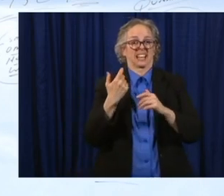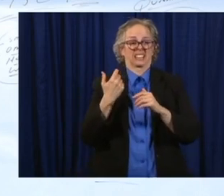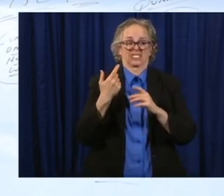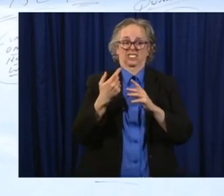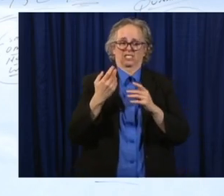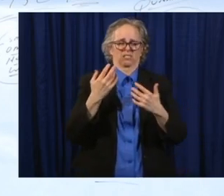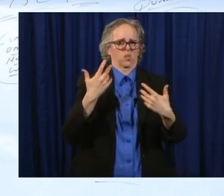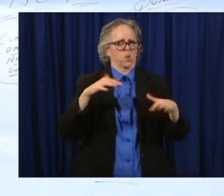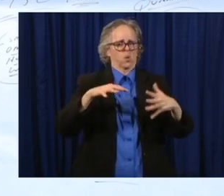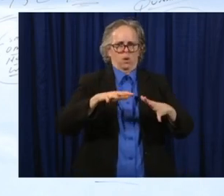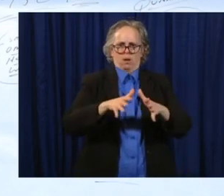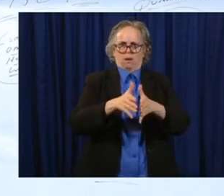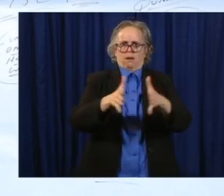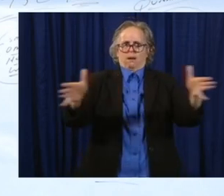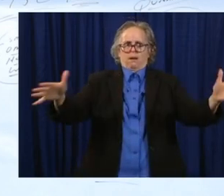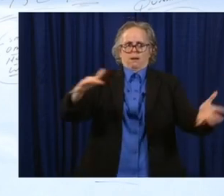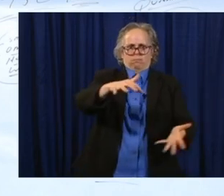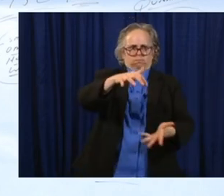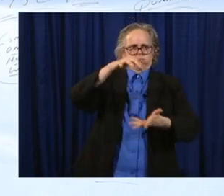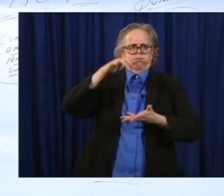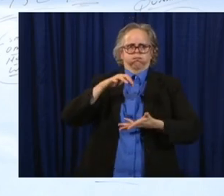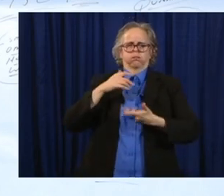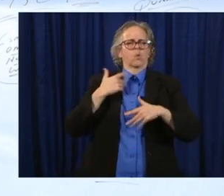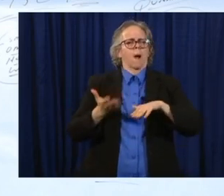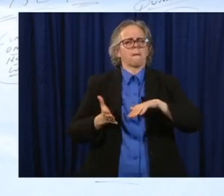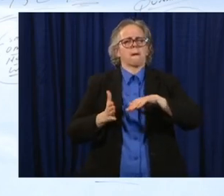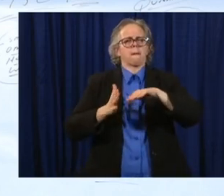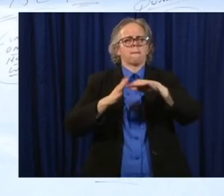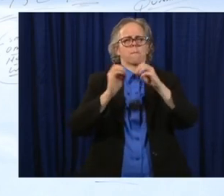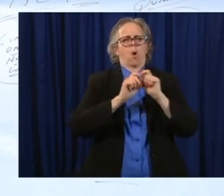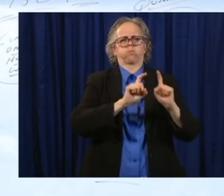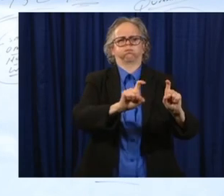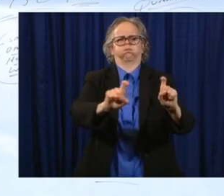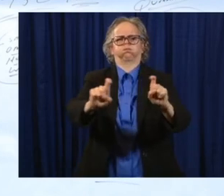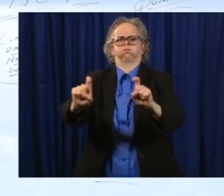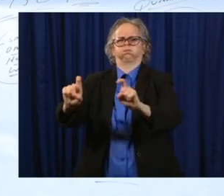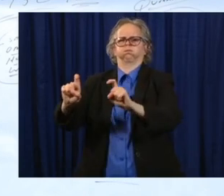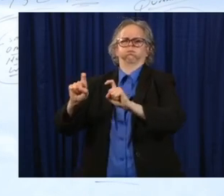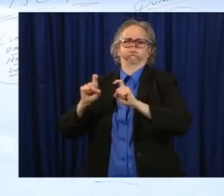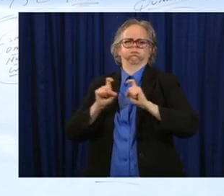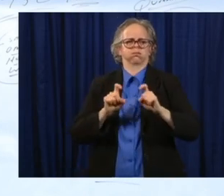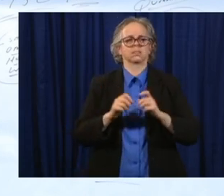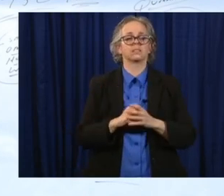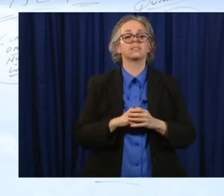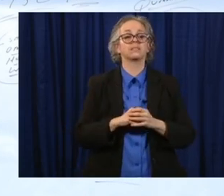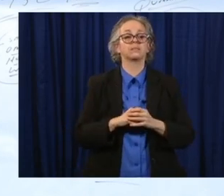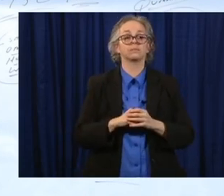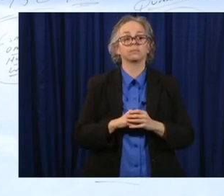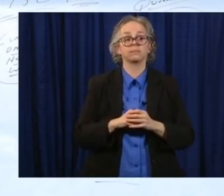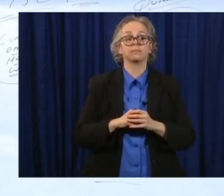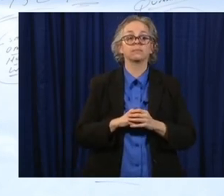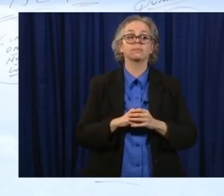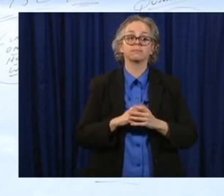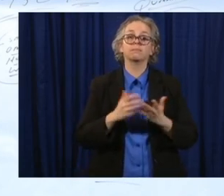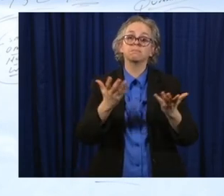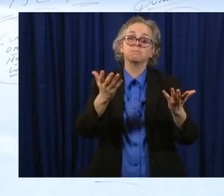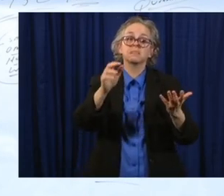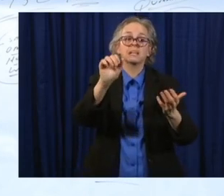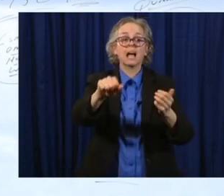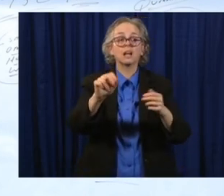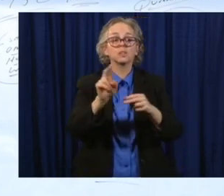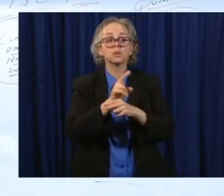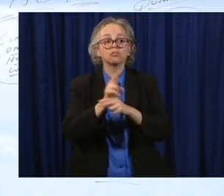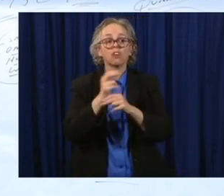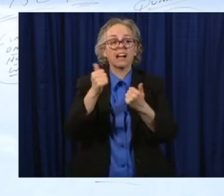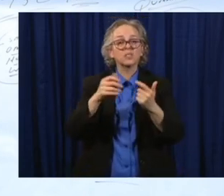real tool that's going to enable us to be able to have one more tool as we go after the